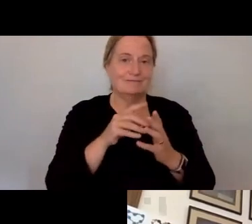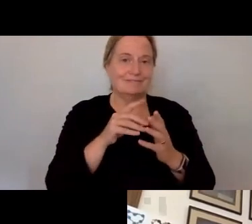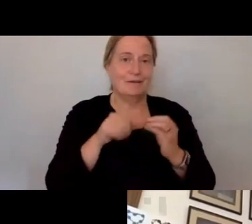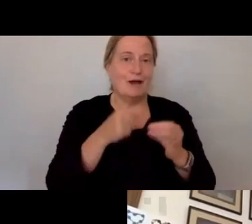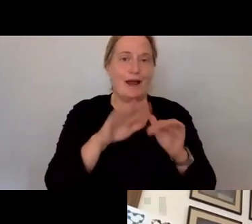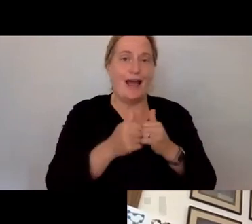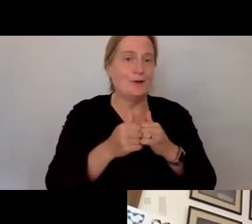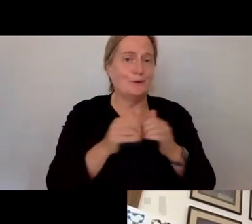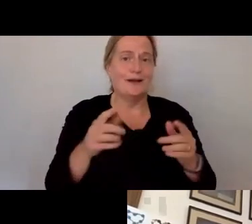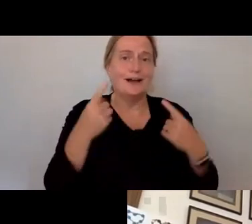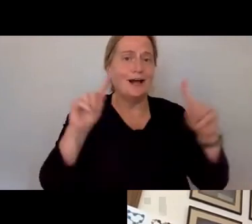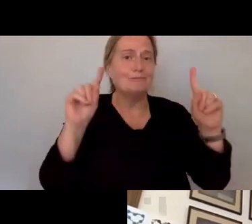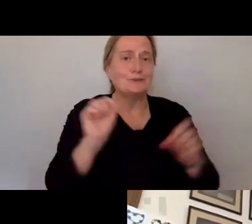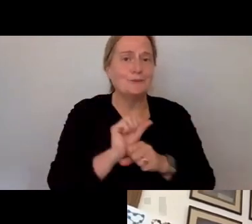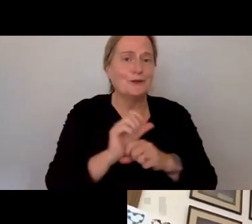today. And